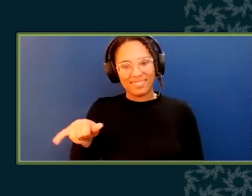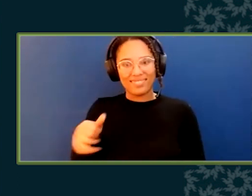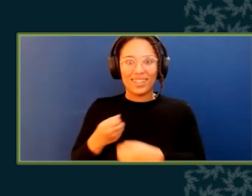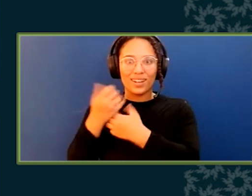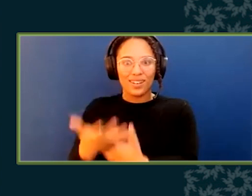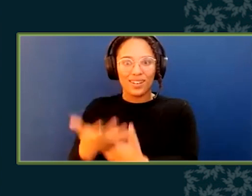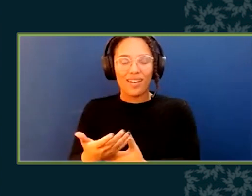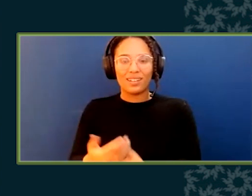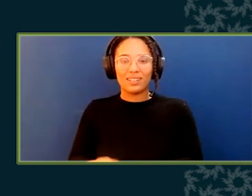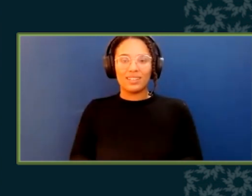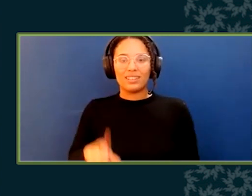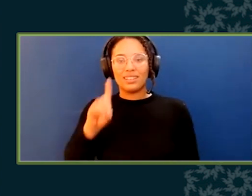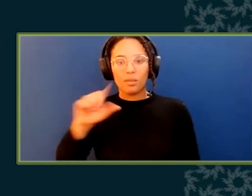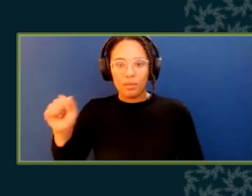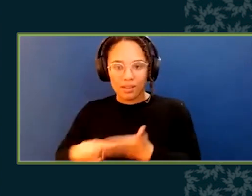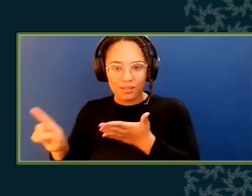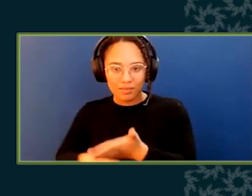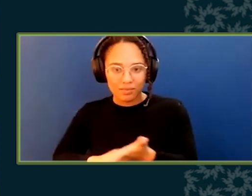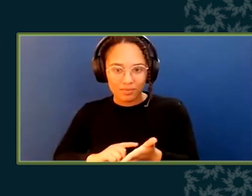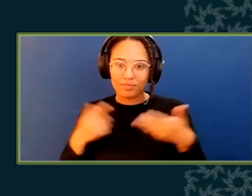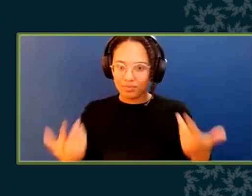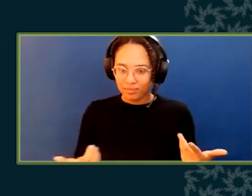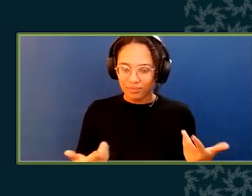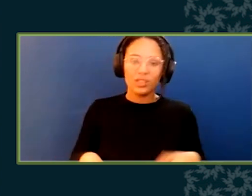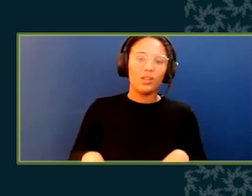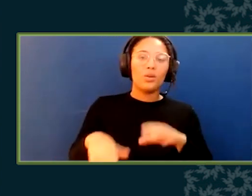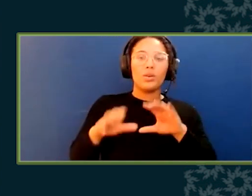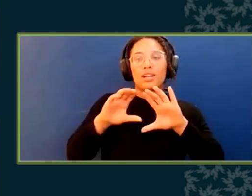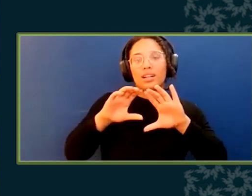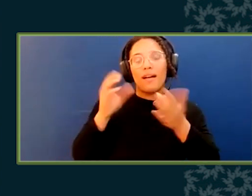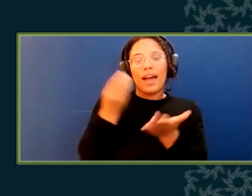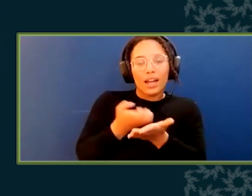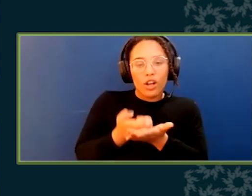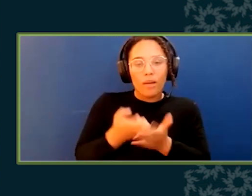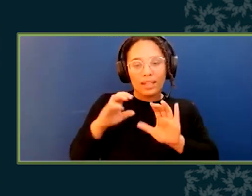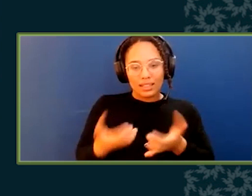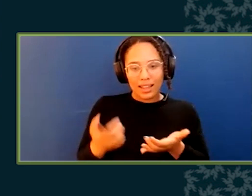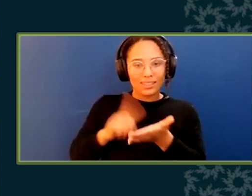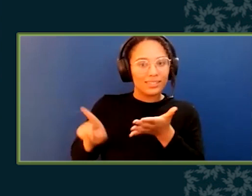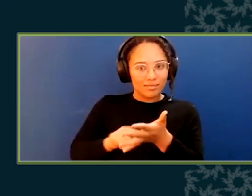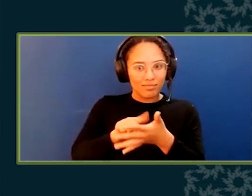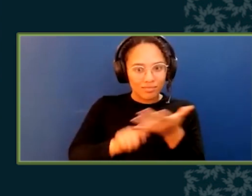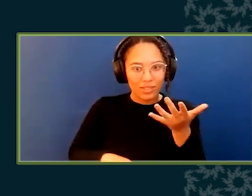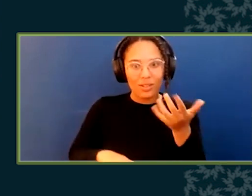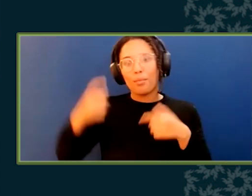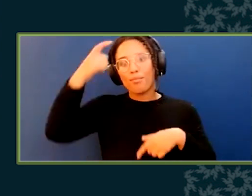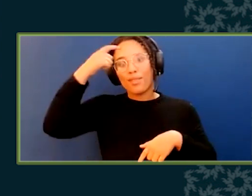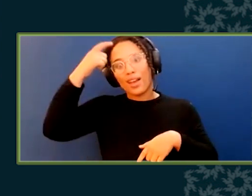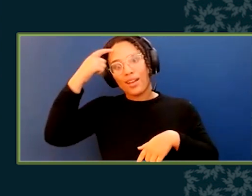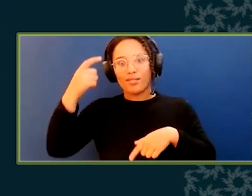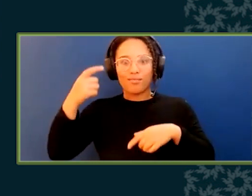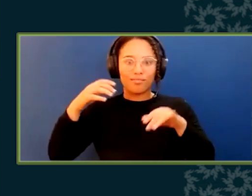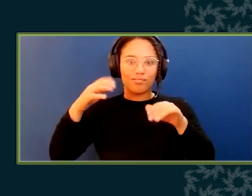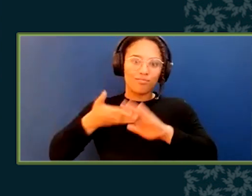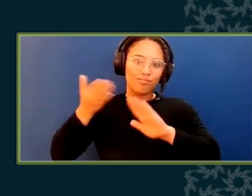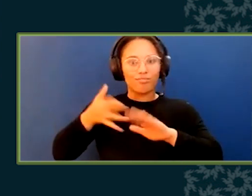the idea of cognitive normative, which is an idea that will go out of fashion in our lifetimes. How would you